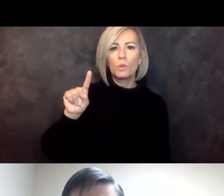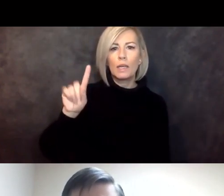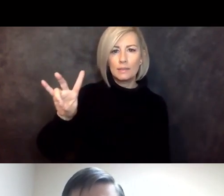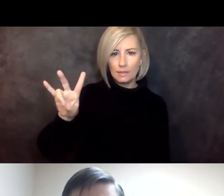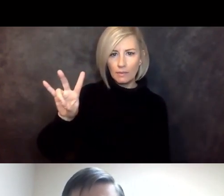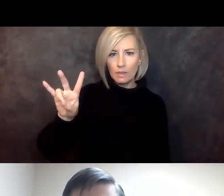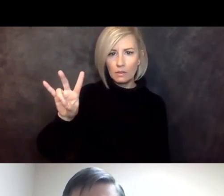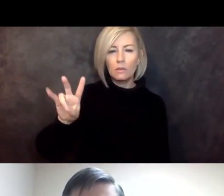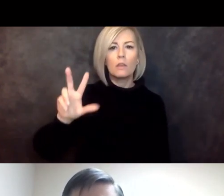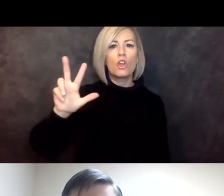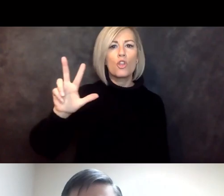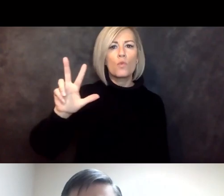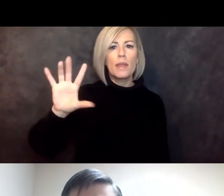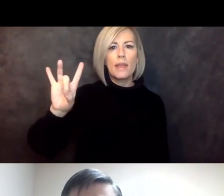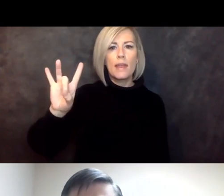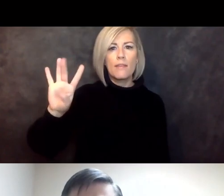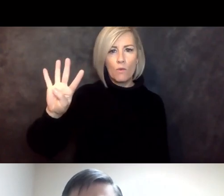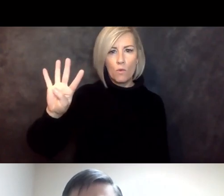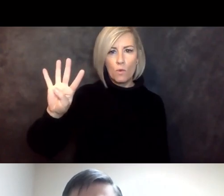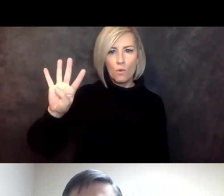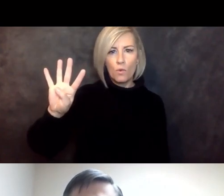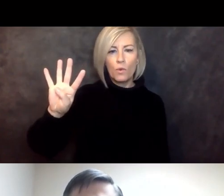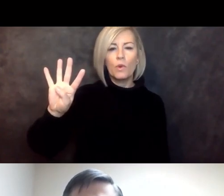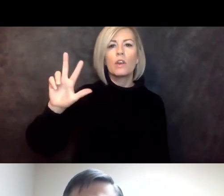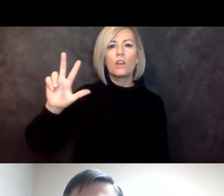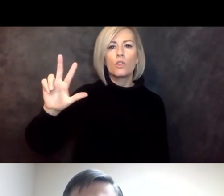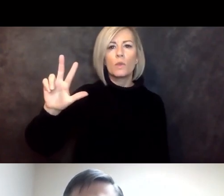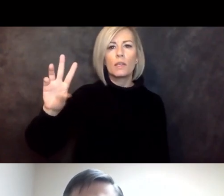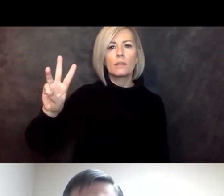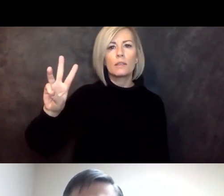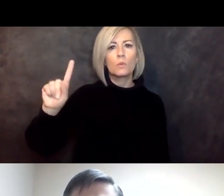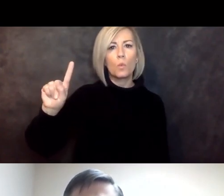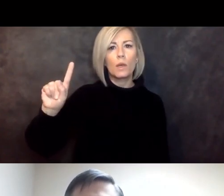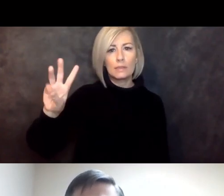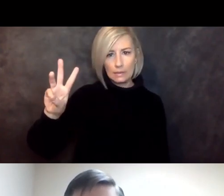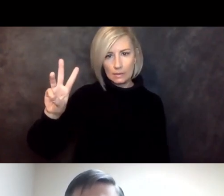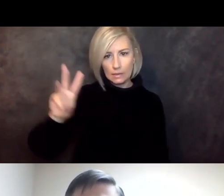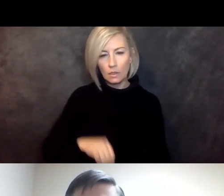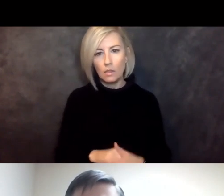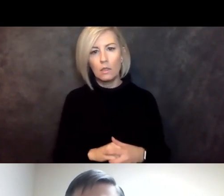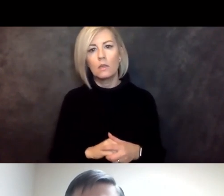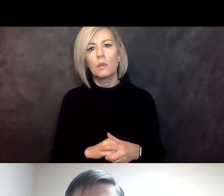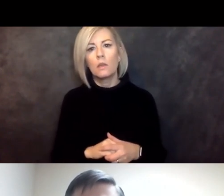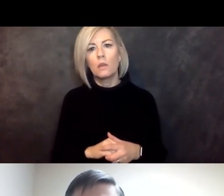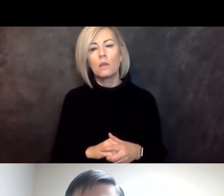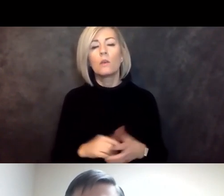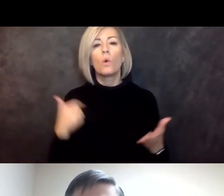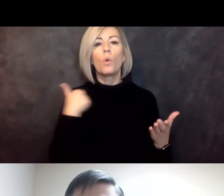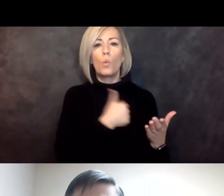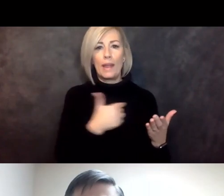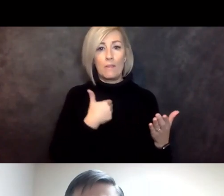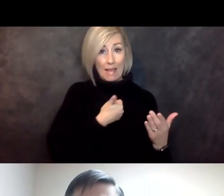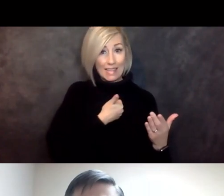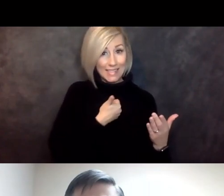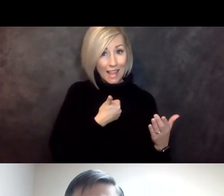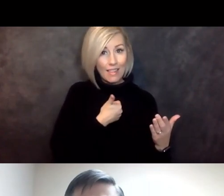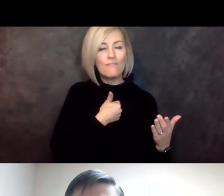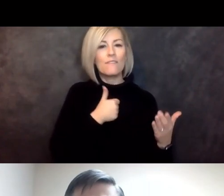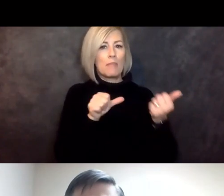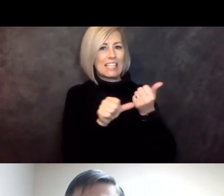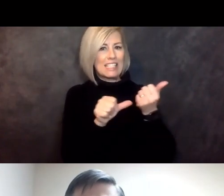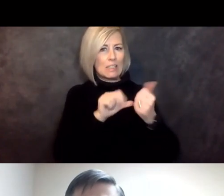-384-3616. And we have myself. I am the assistant